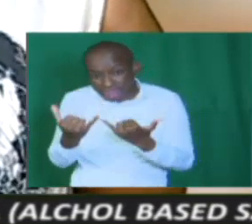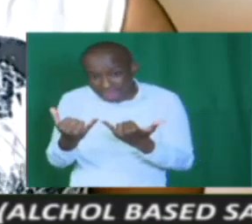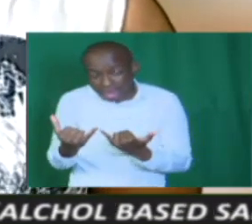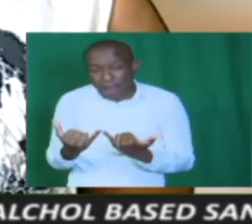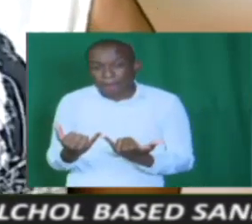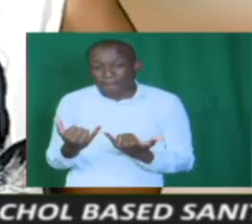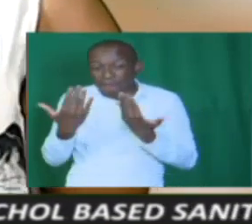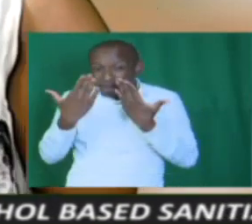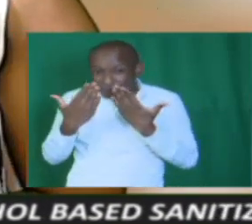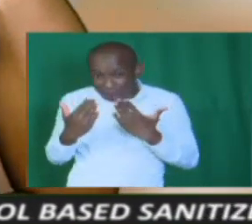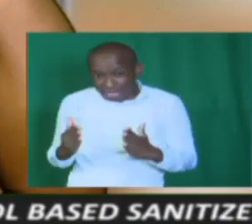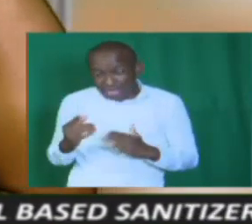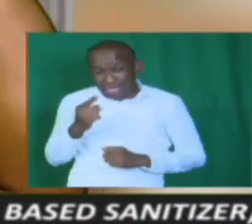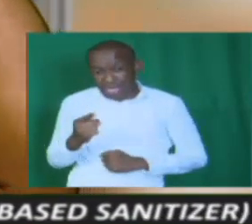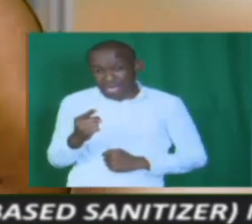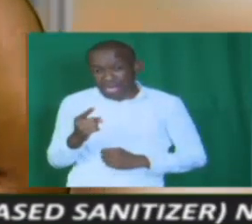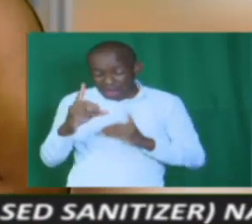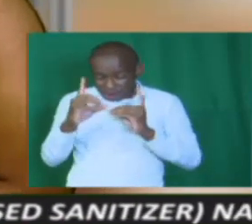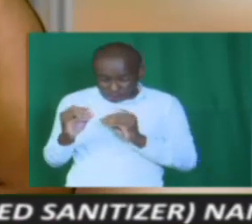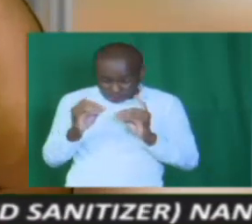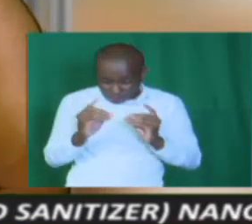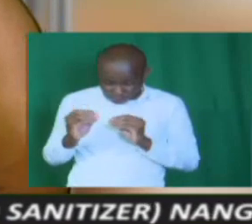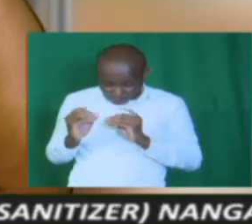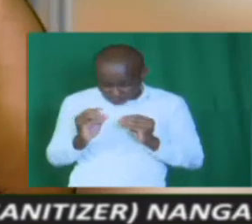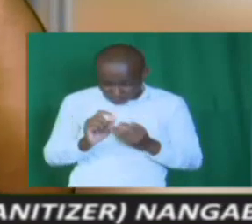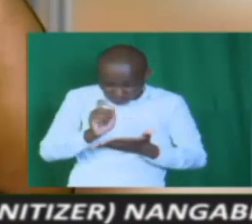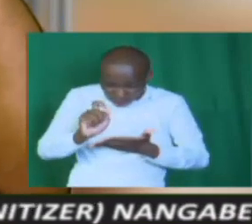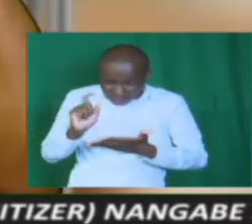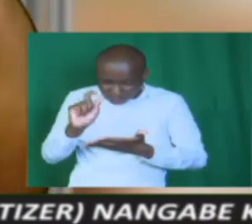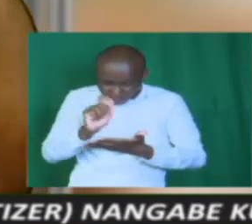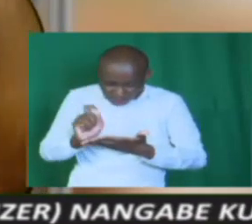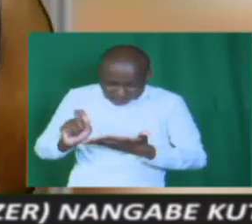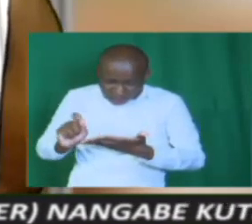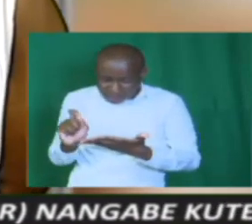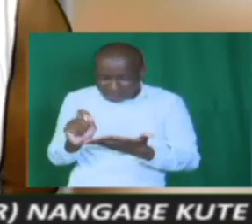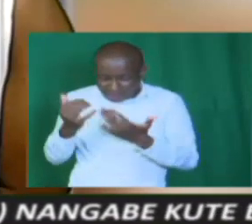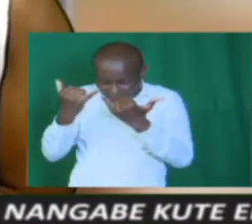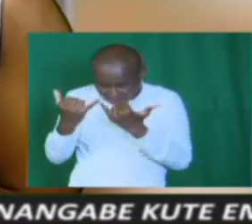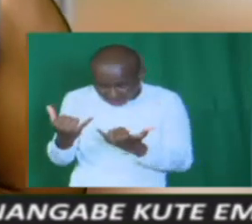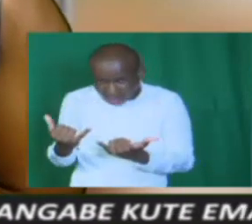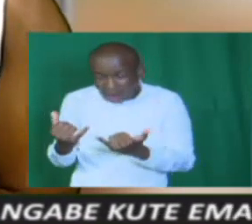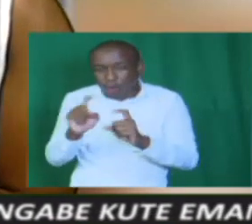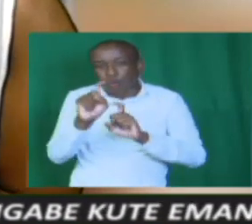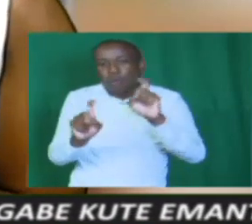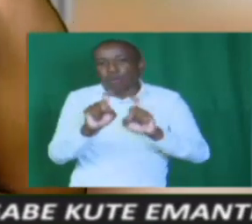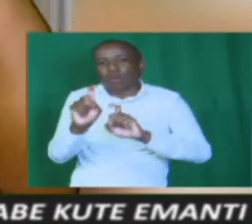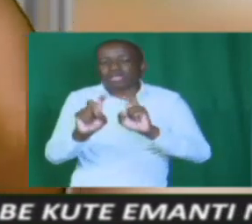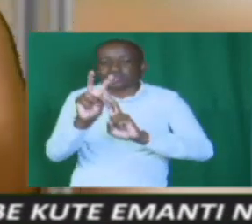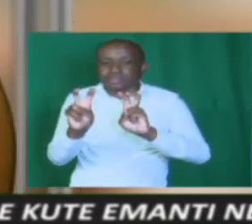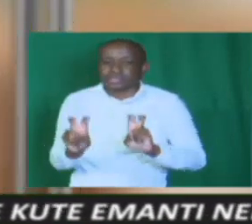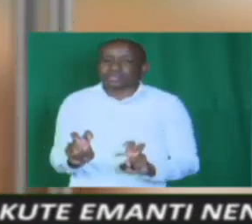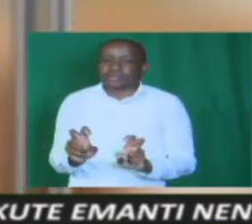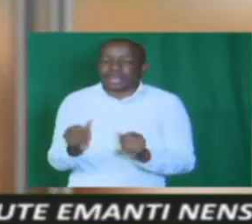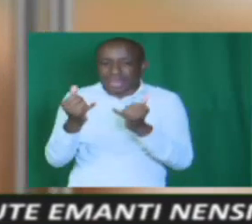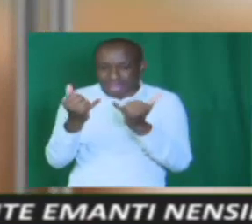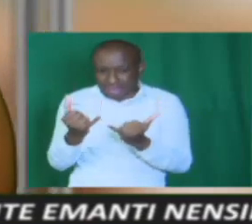you have done justice to the reading aspect, then you can go to question analysis, which we are going